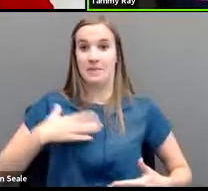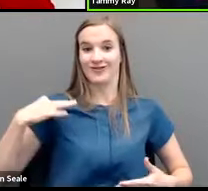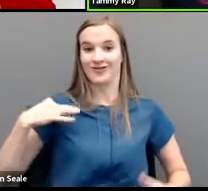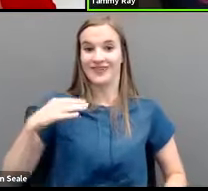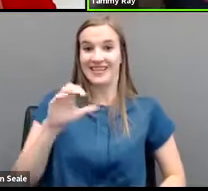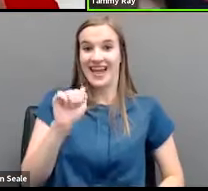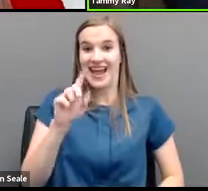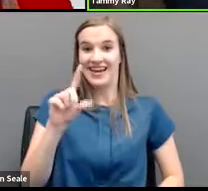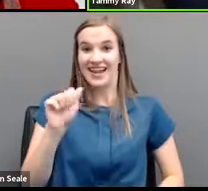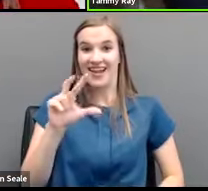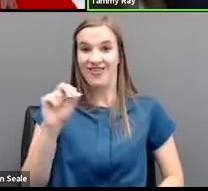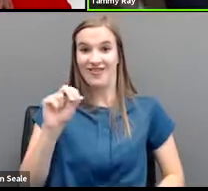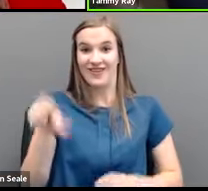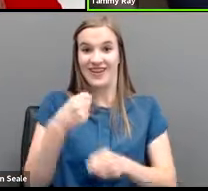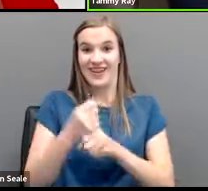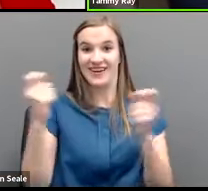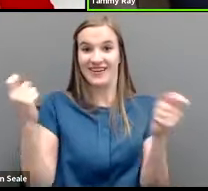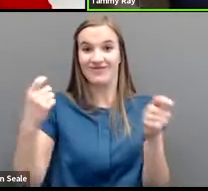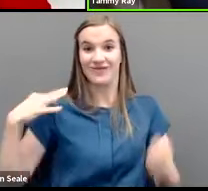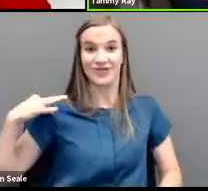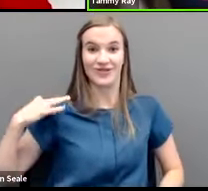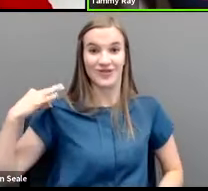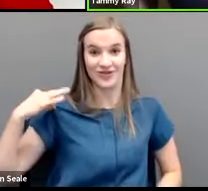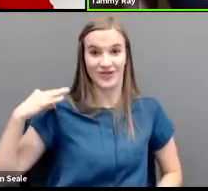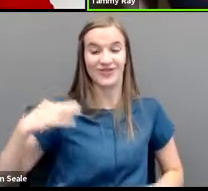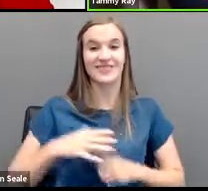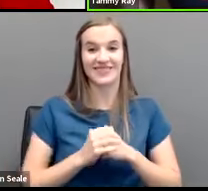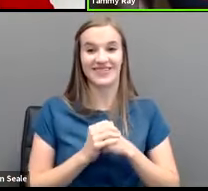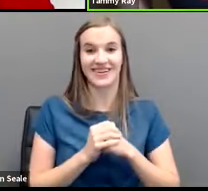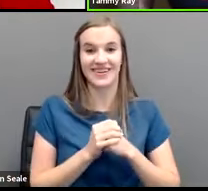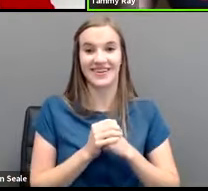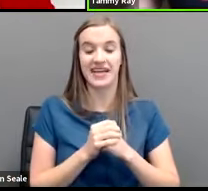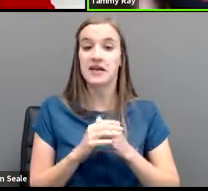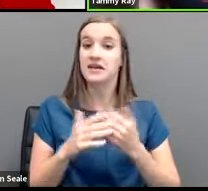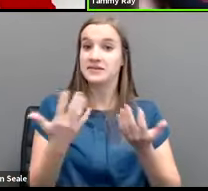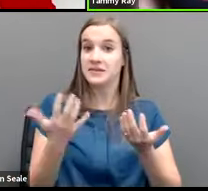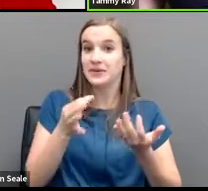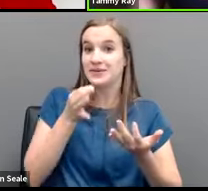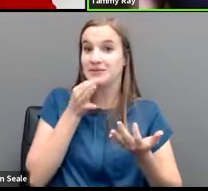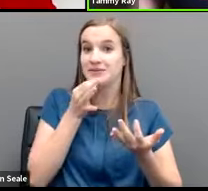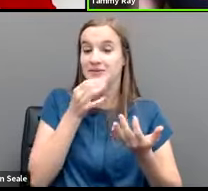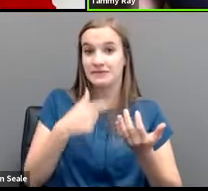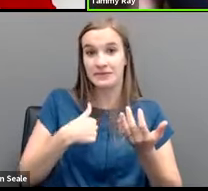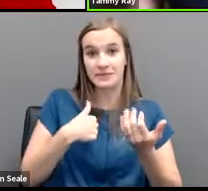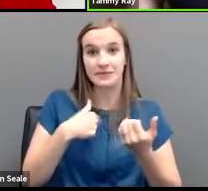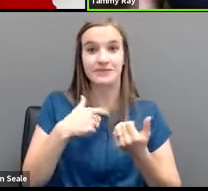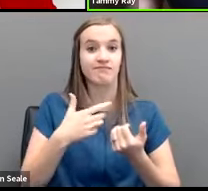today. And a group of friends and me will be going out and